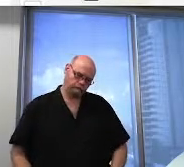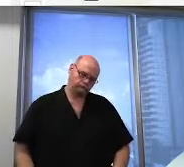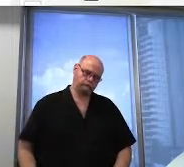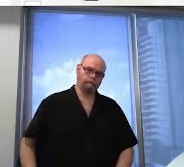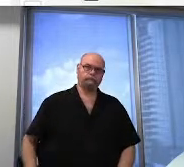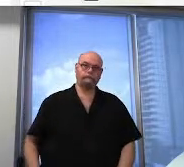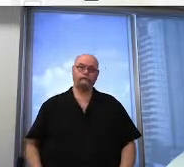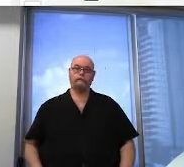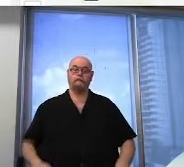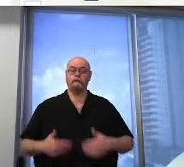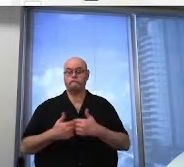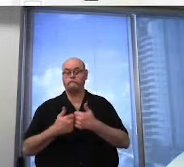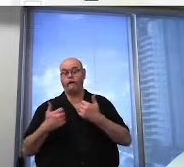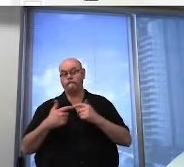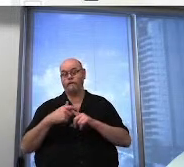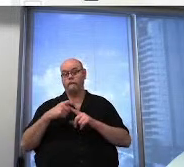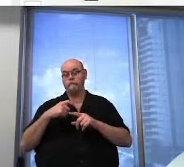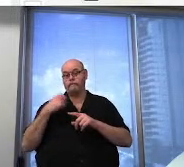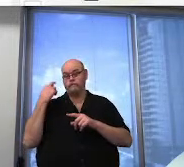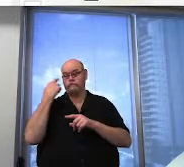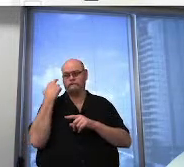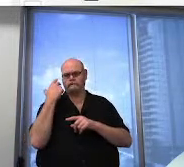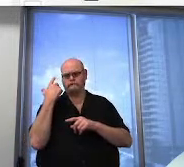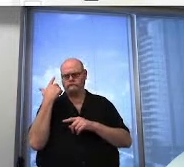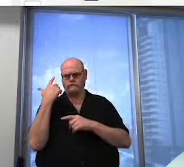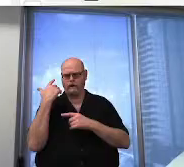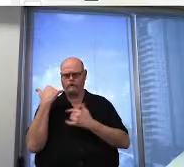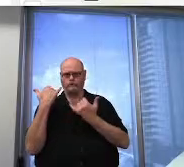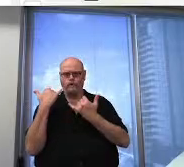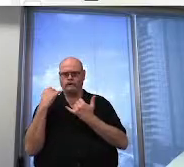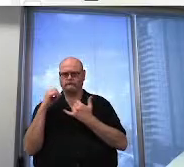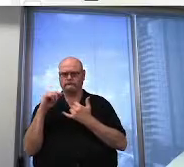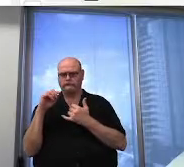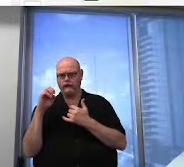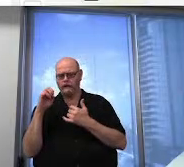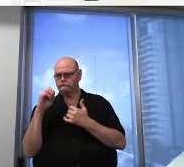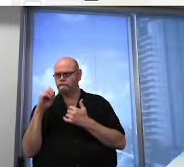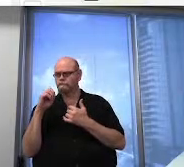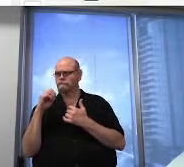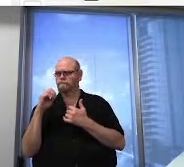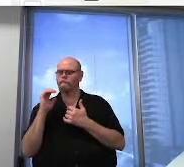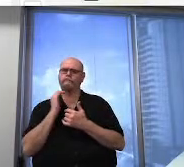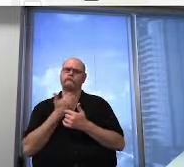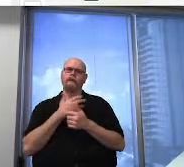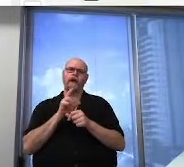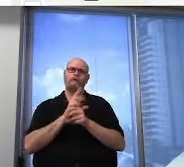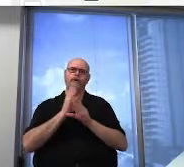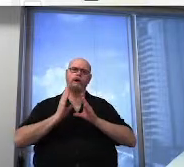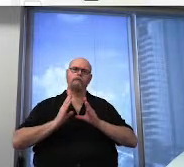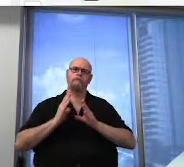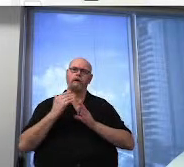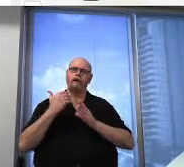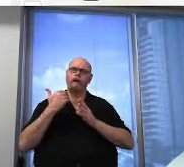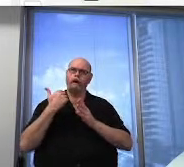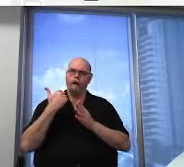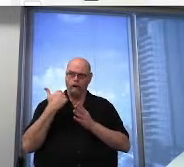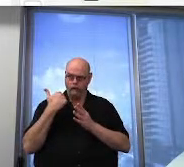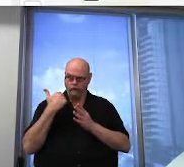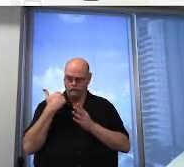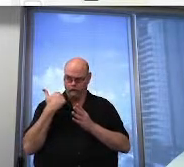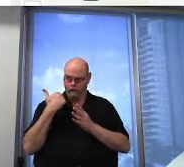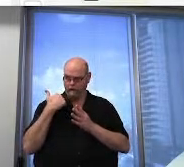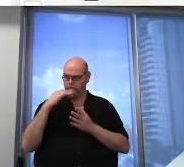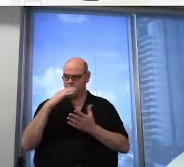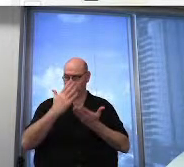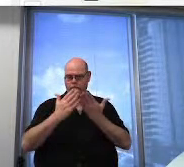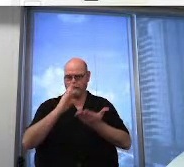going to depart from the premises of our current state in regards to reliability. Our customers are experiencing an average